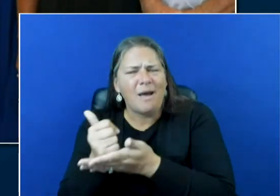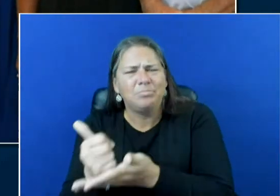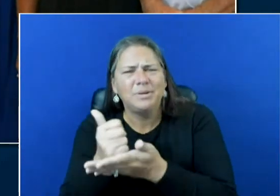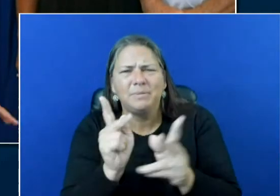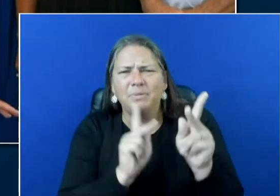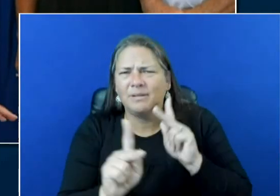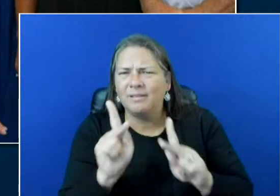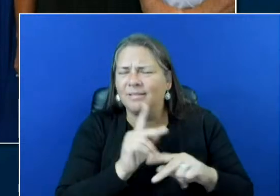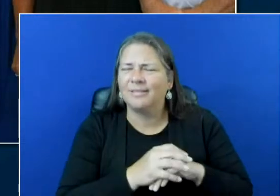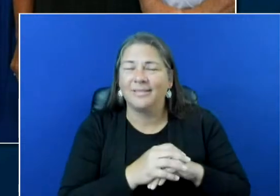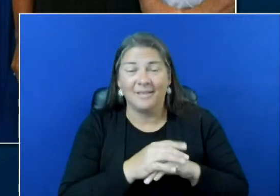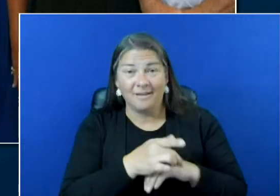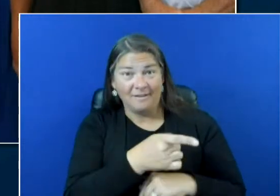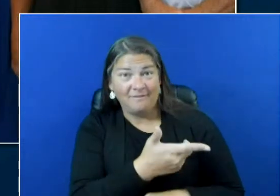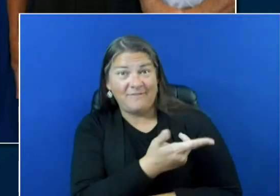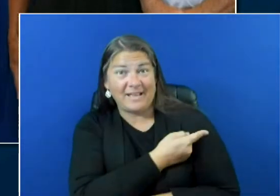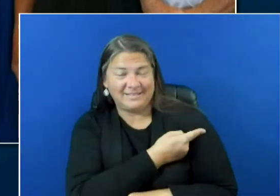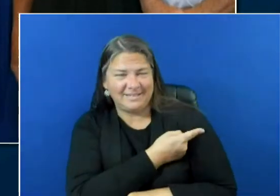this vaccine, I feel like that